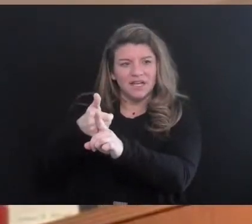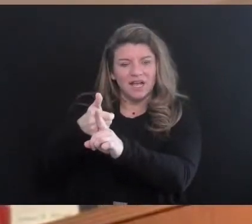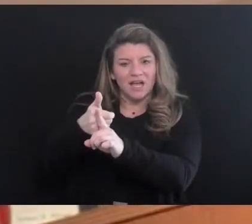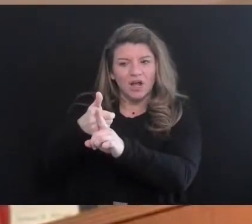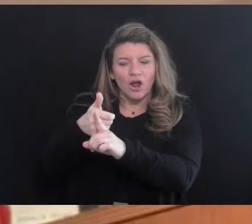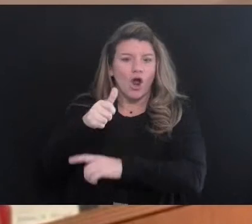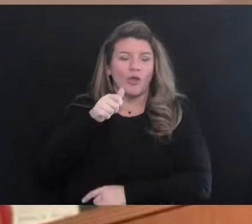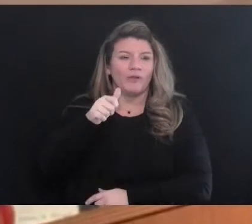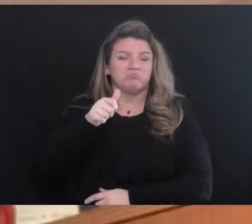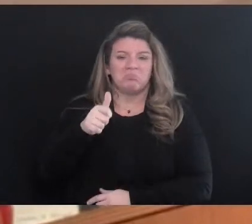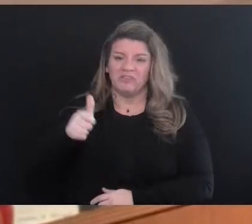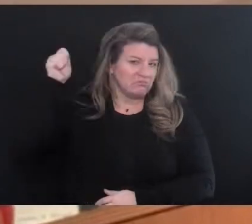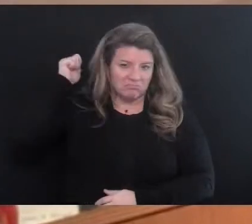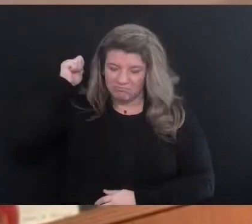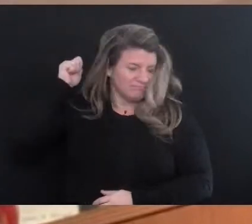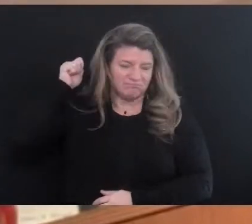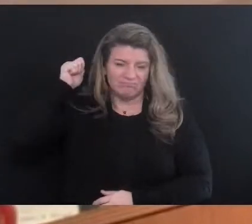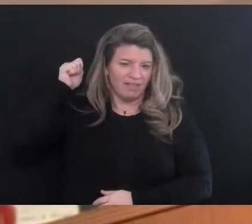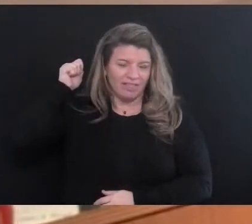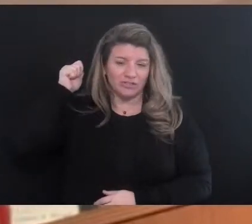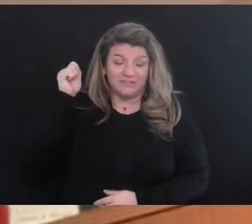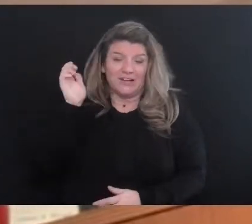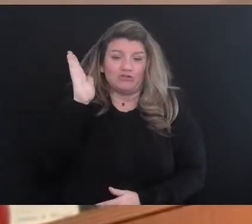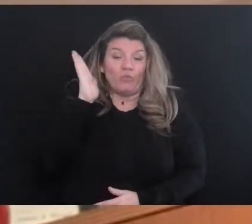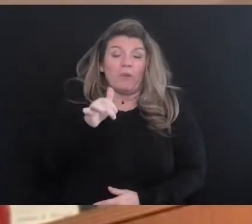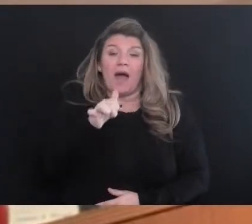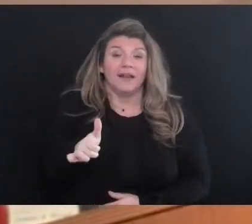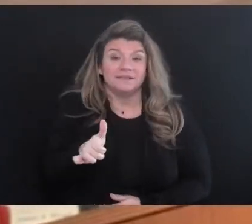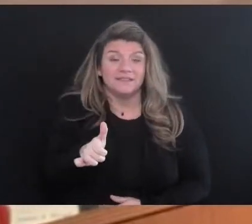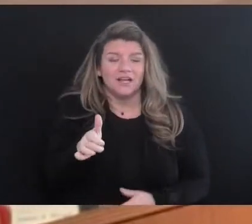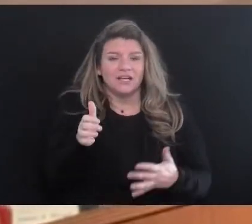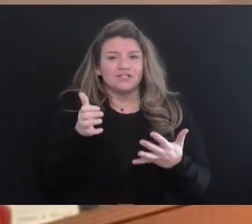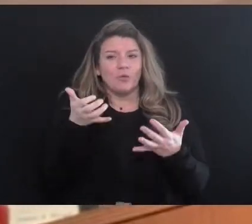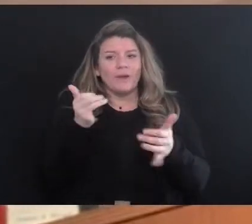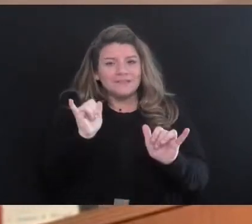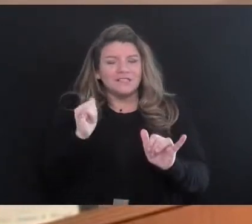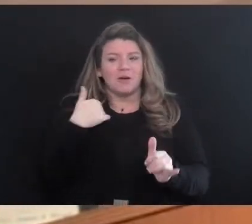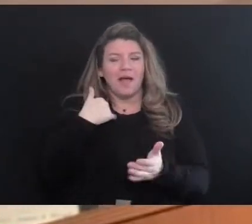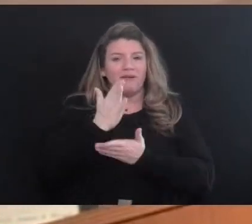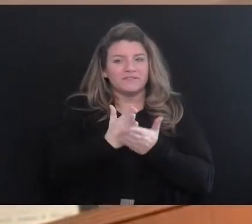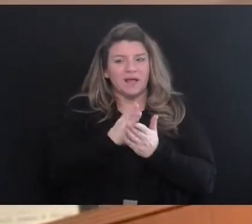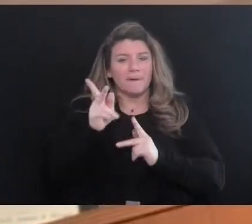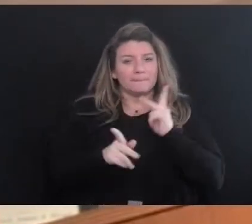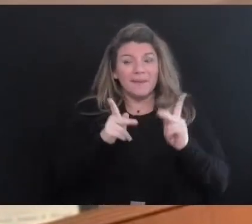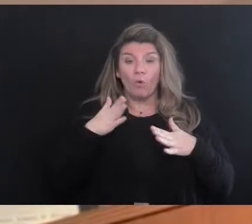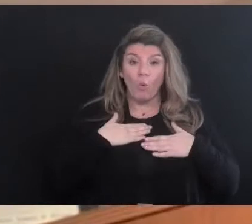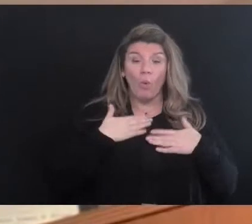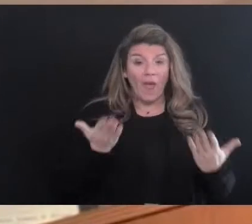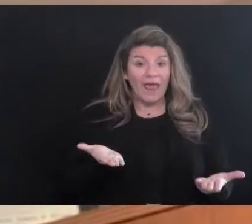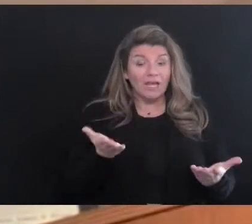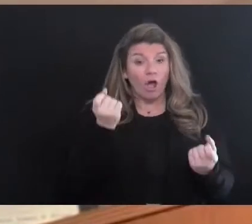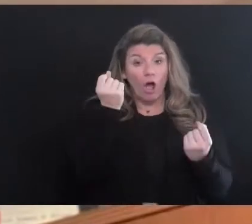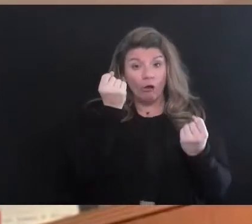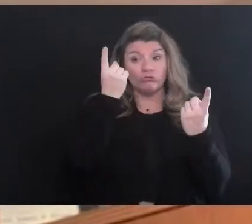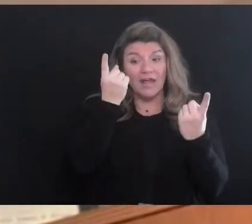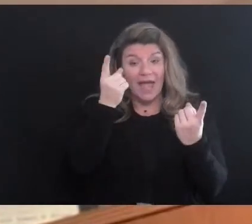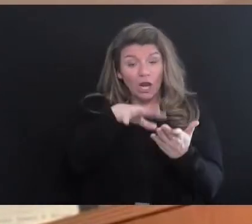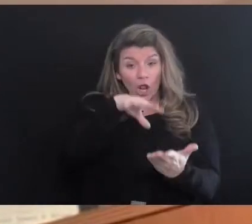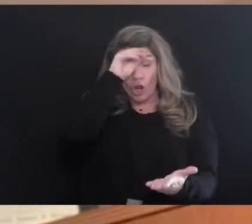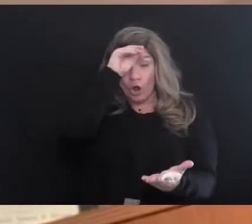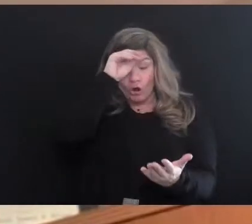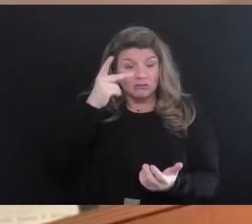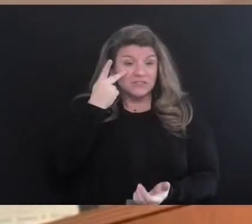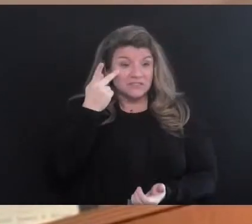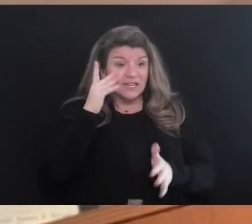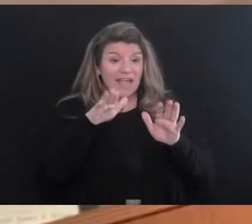absolutely not going to get vaccinated. So there are still people out there that are willing to be educated and to look and see how